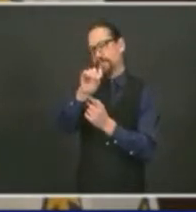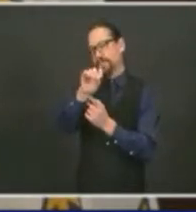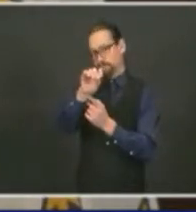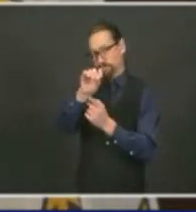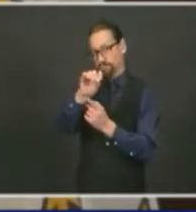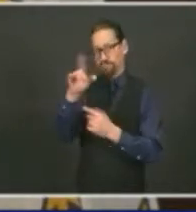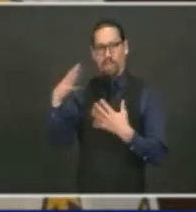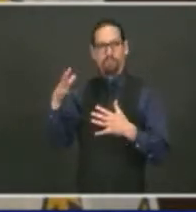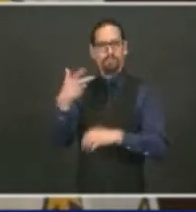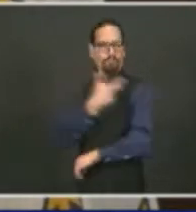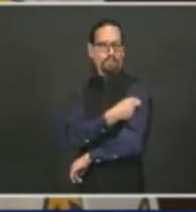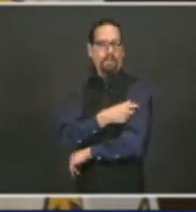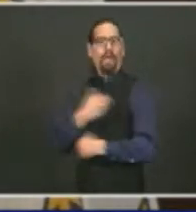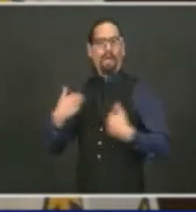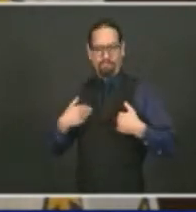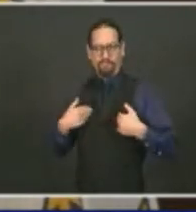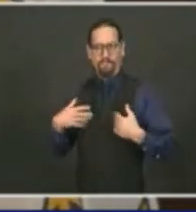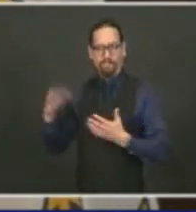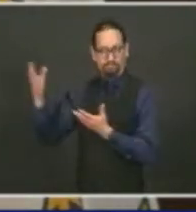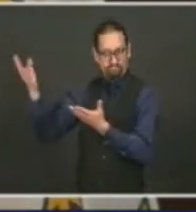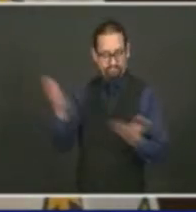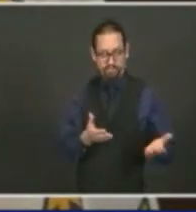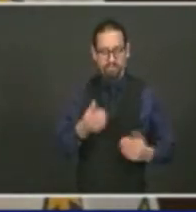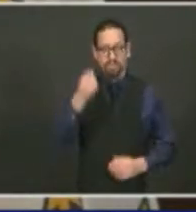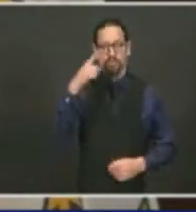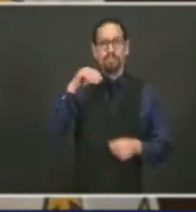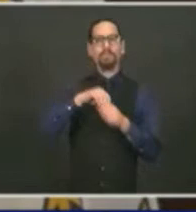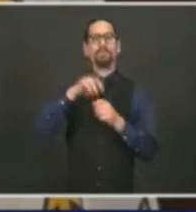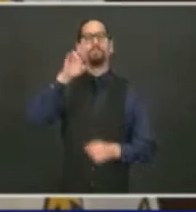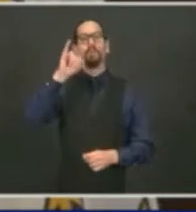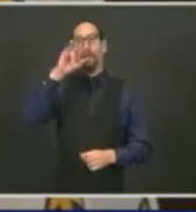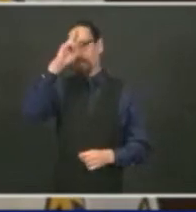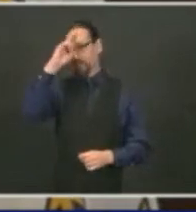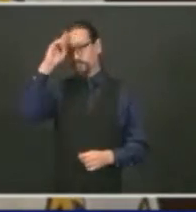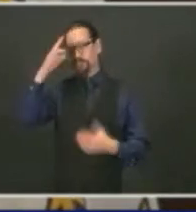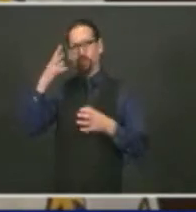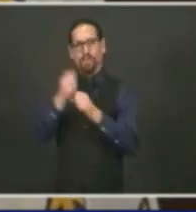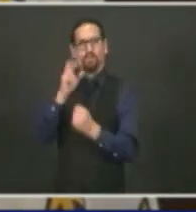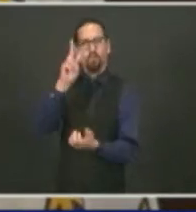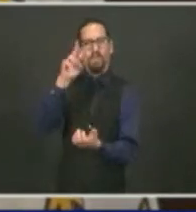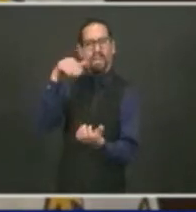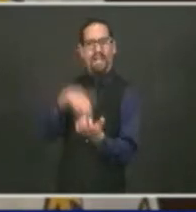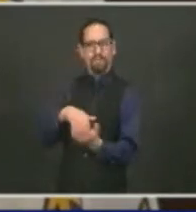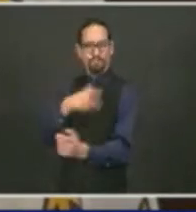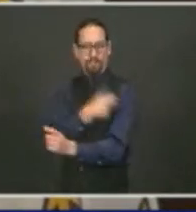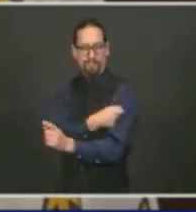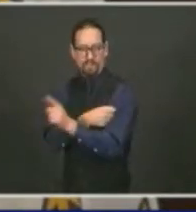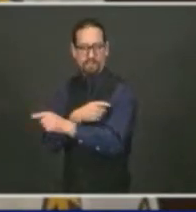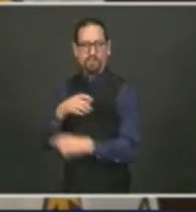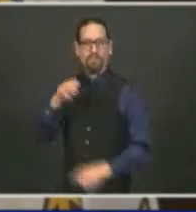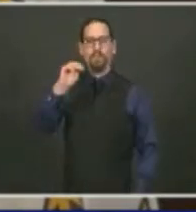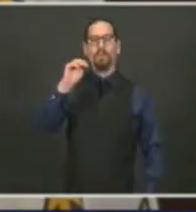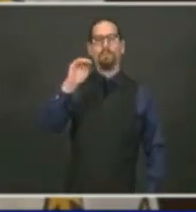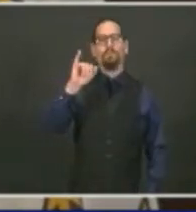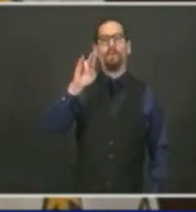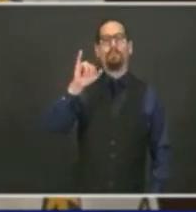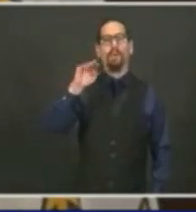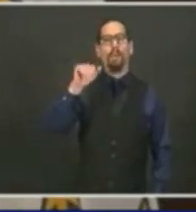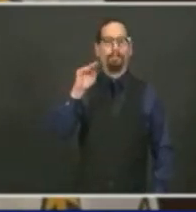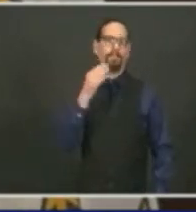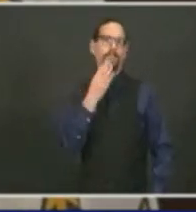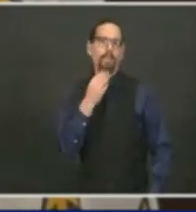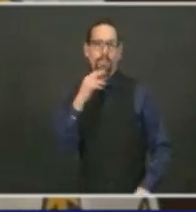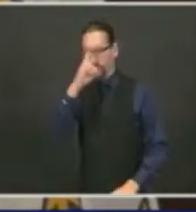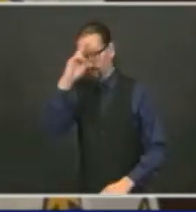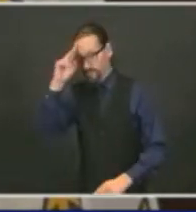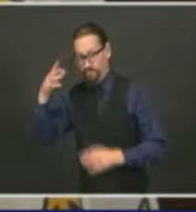have gone to Rhode Island Hospital. Merriam Hospital and Newport Hospital have each received roughly 1,000 doses. Approximately 2,000 doses have gone to